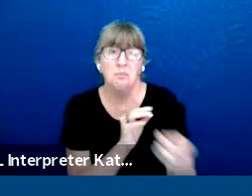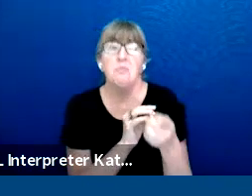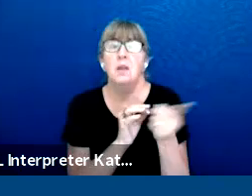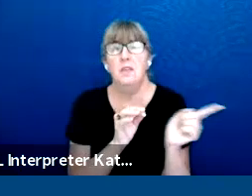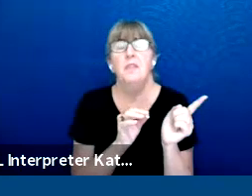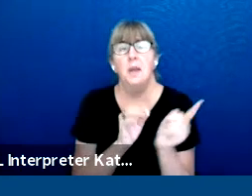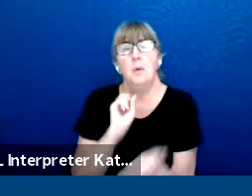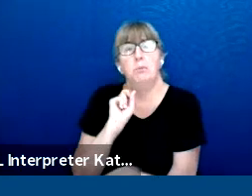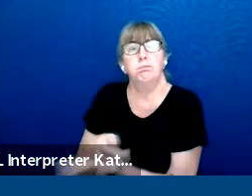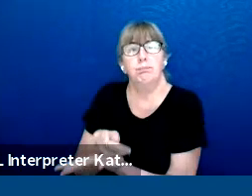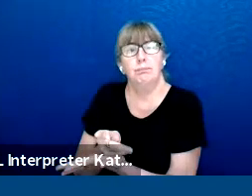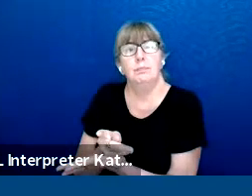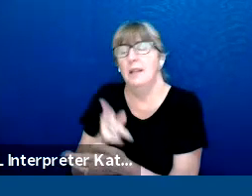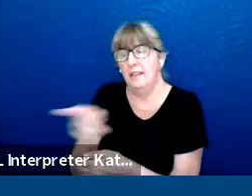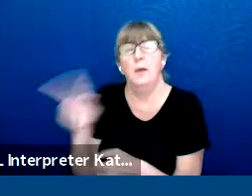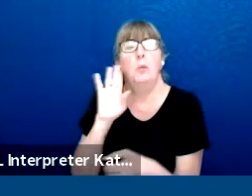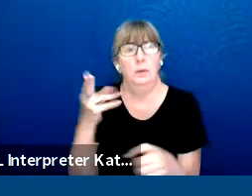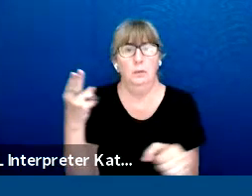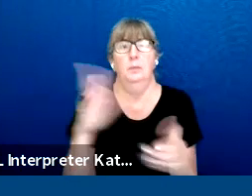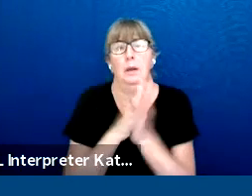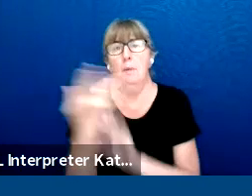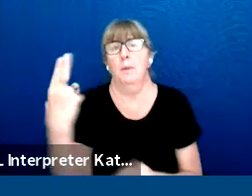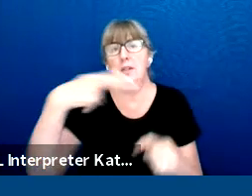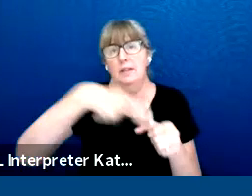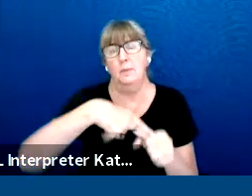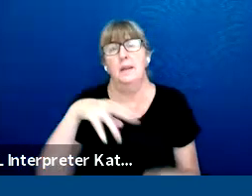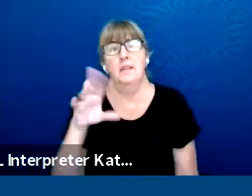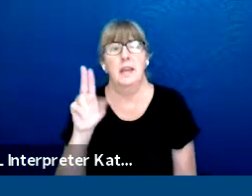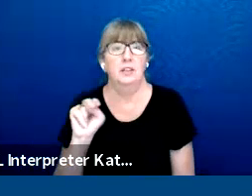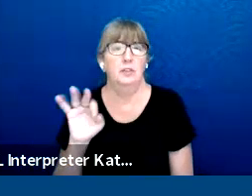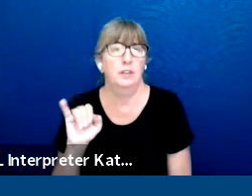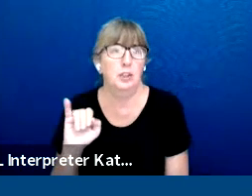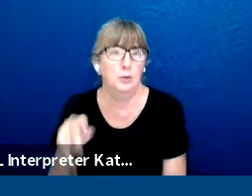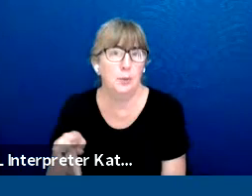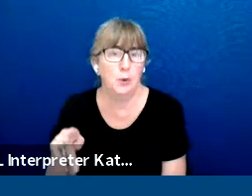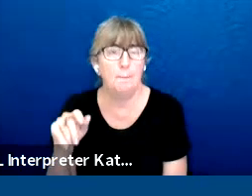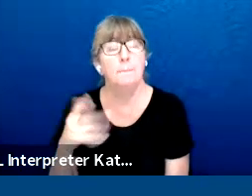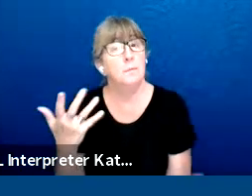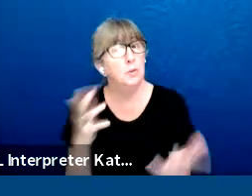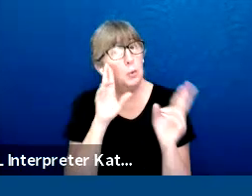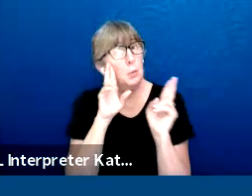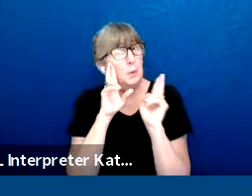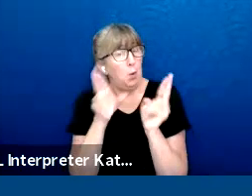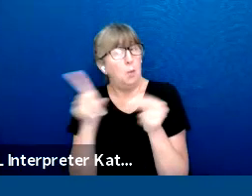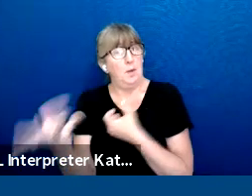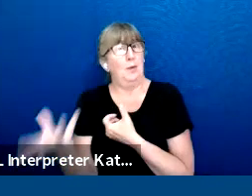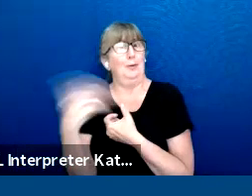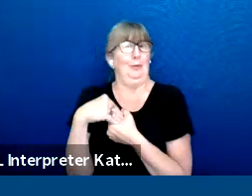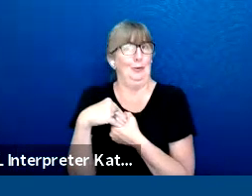recognized as a participating community in the National Flood Insurance Program. So we hope to have them in the fold here very